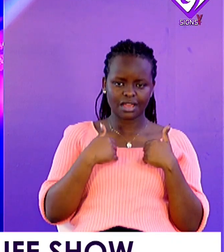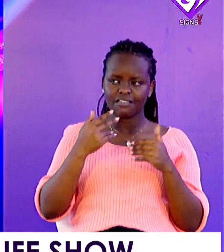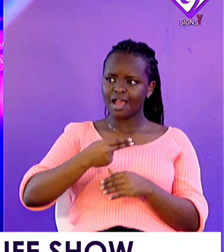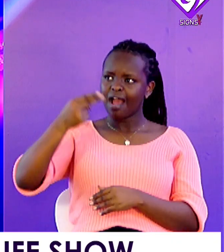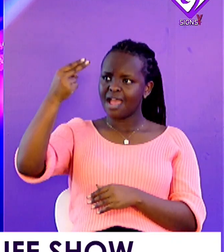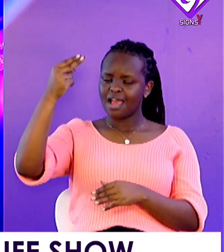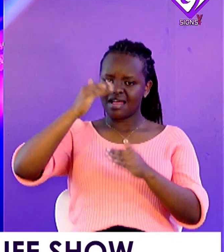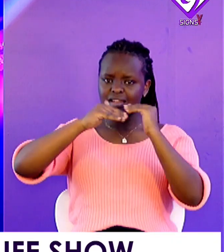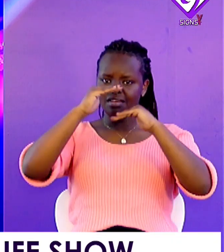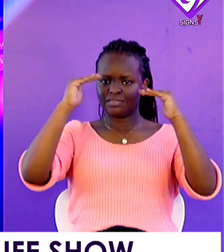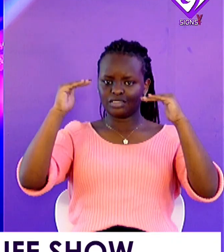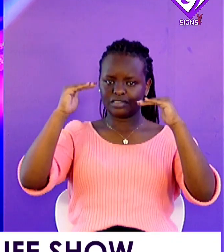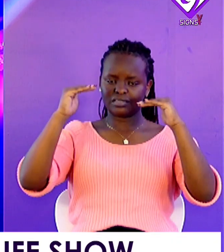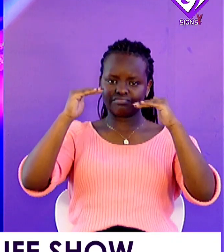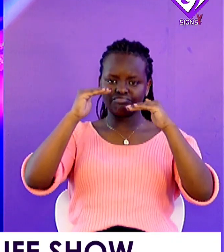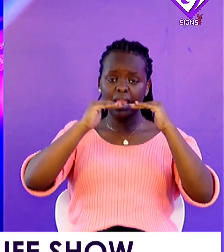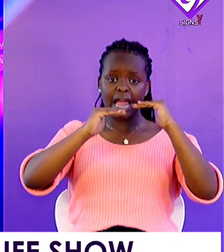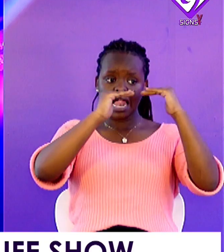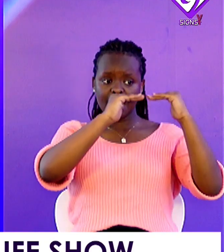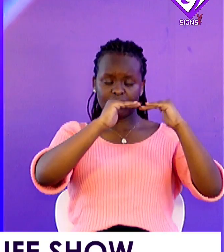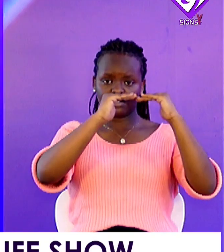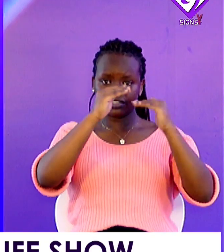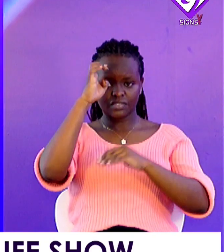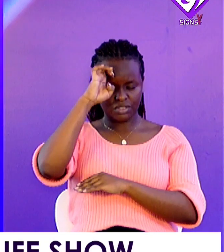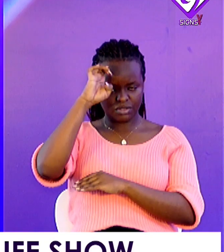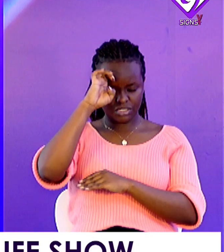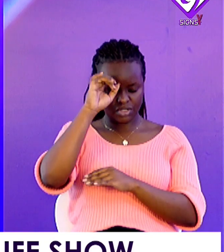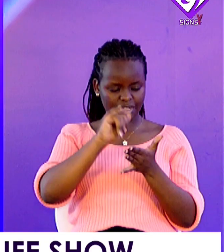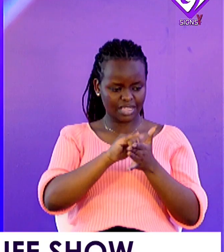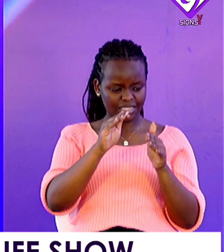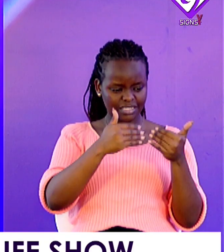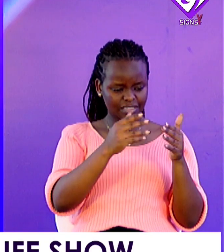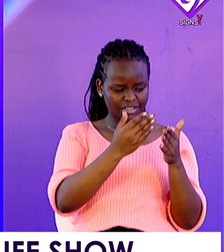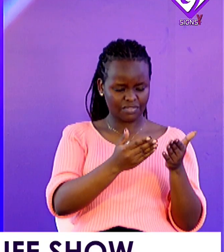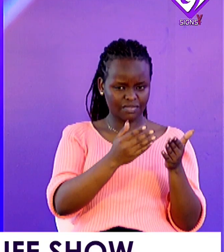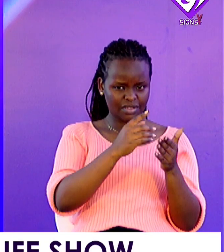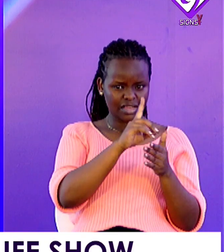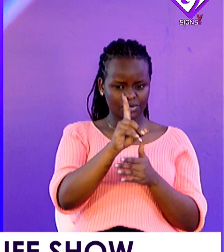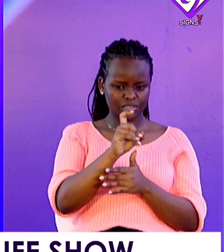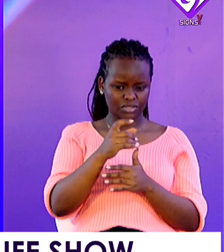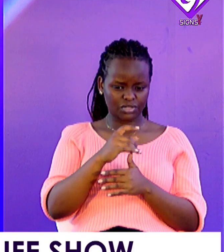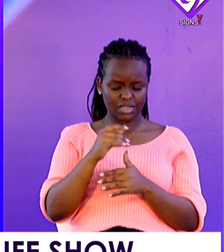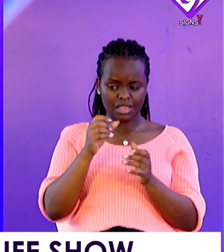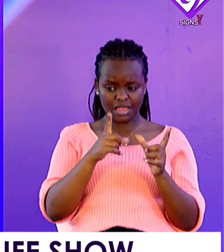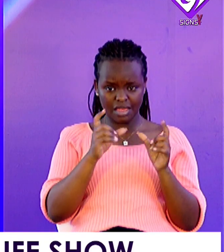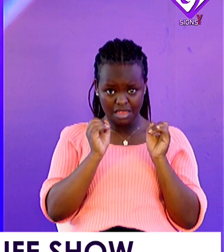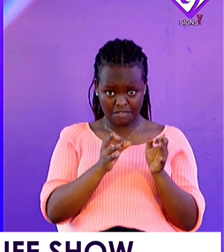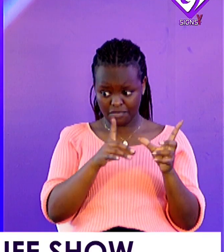of education. By the way, that may inform my next question to you. If you go to Rwanda, which I've been to